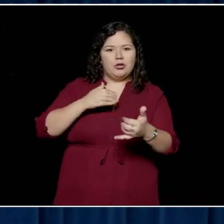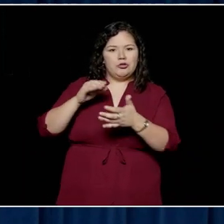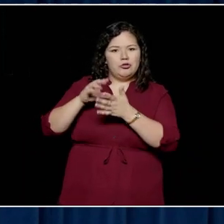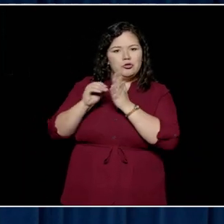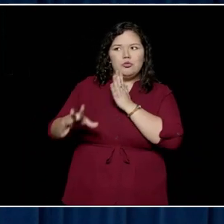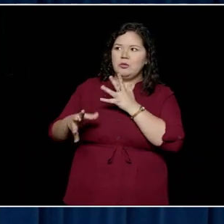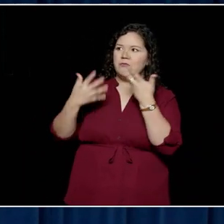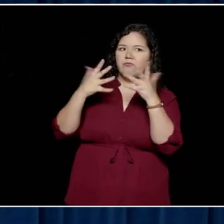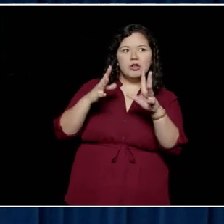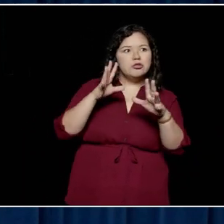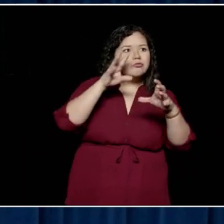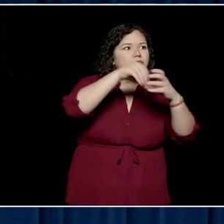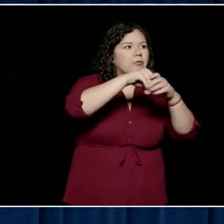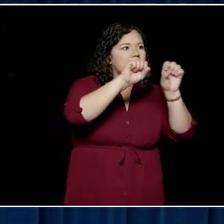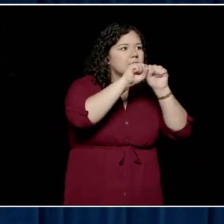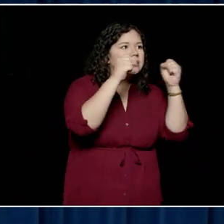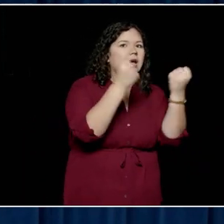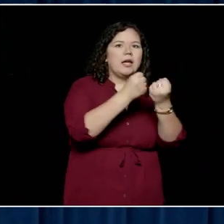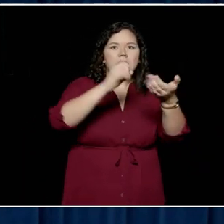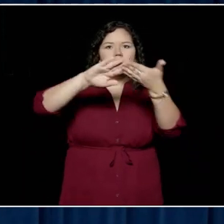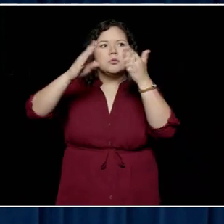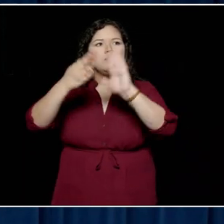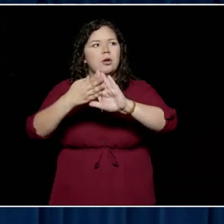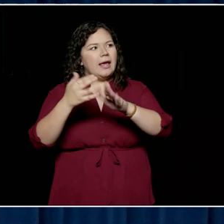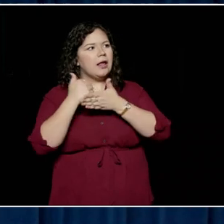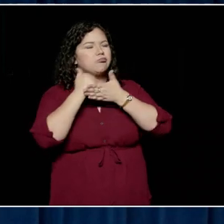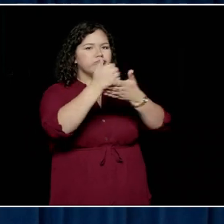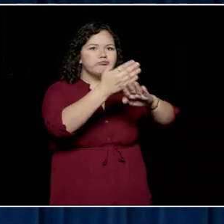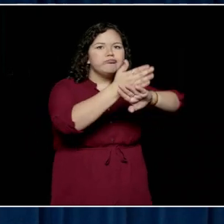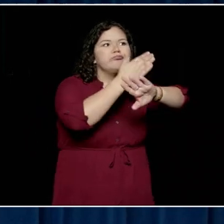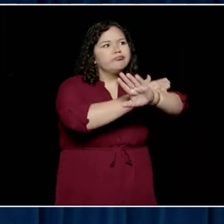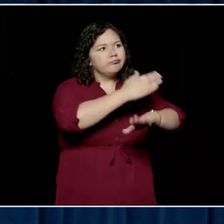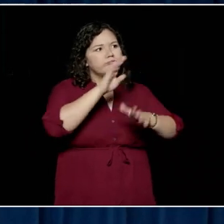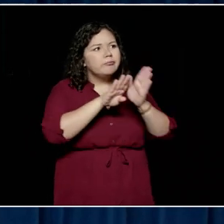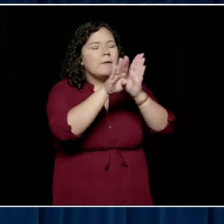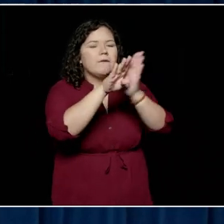community and shape our society. And now,